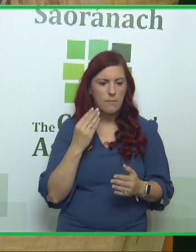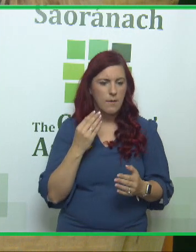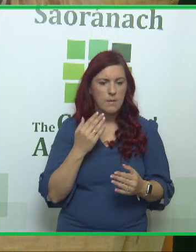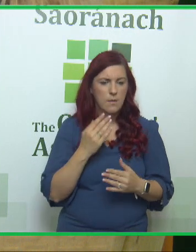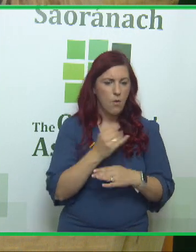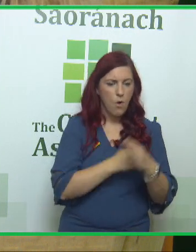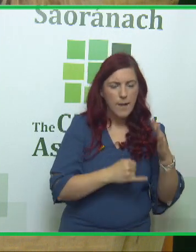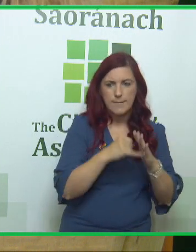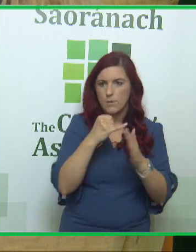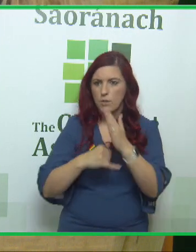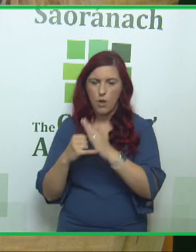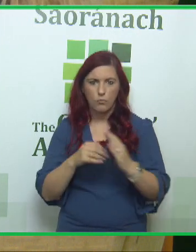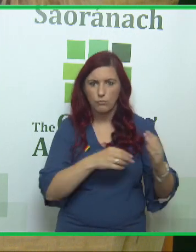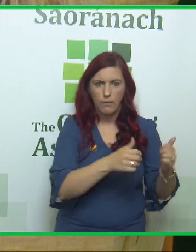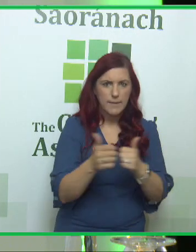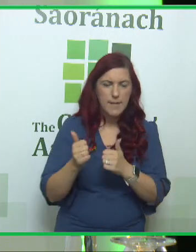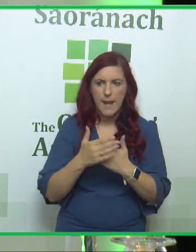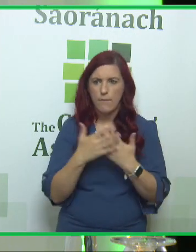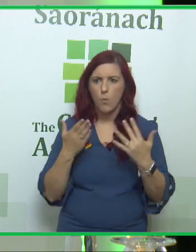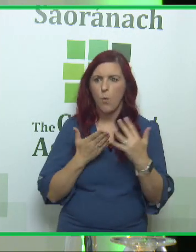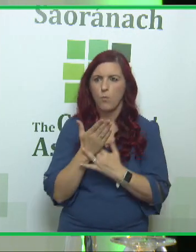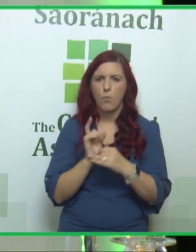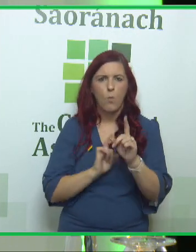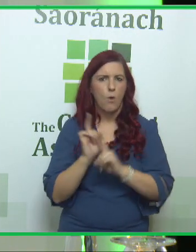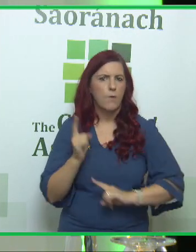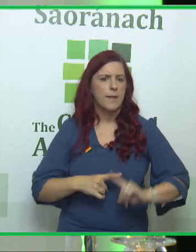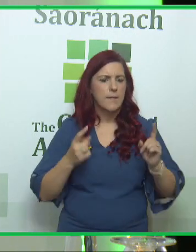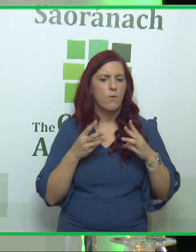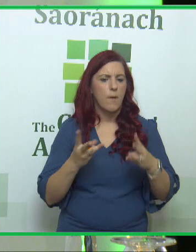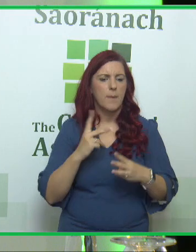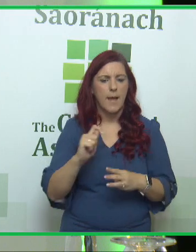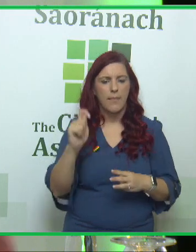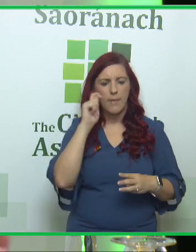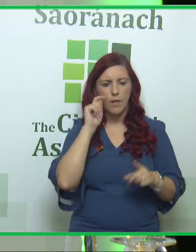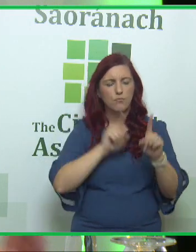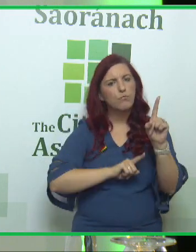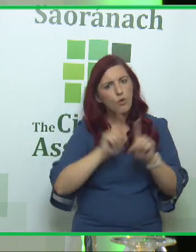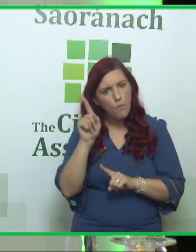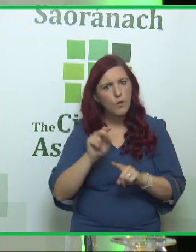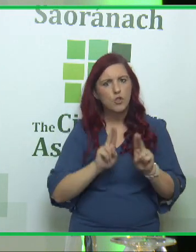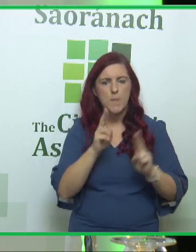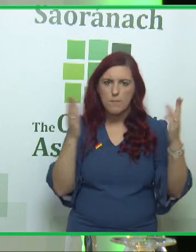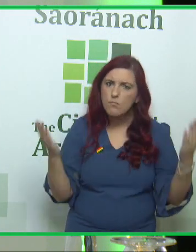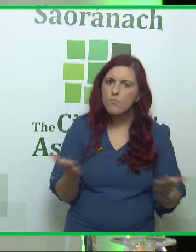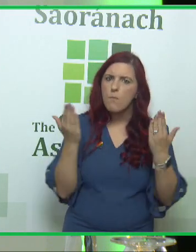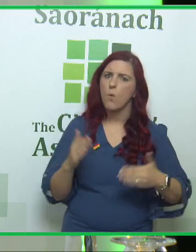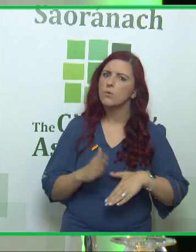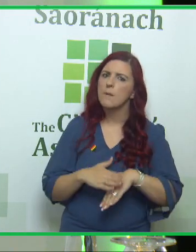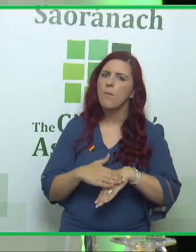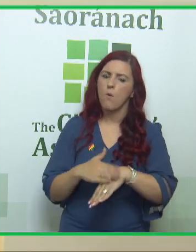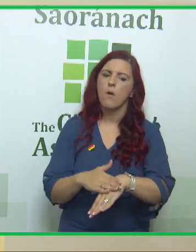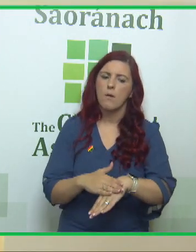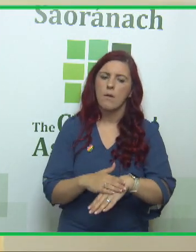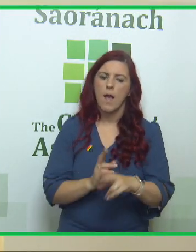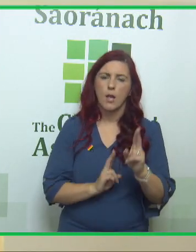and everyone's journey to recovery is different, but I think recovery should be promoted a lot more, should be